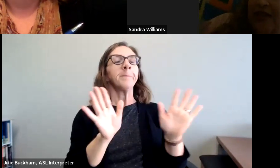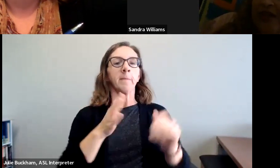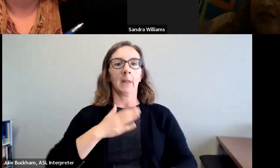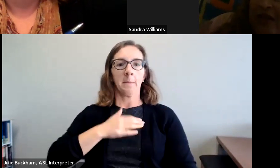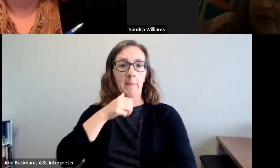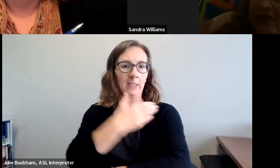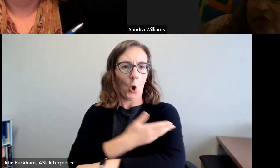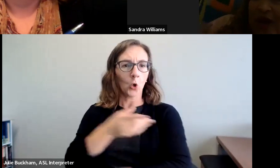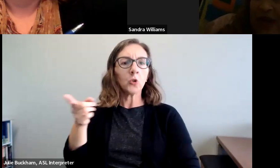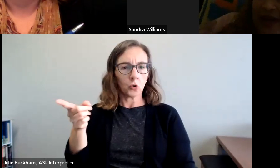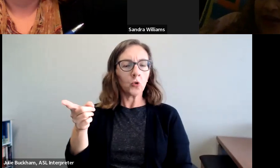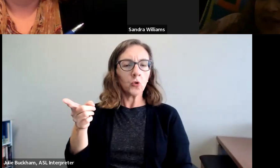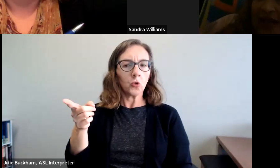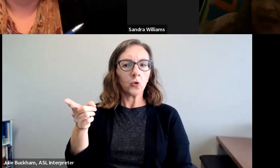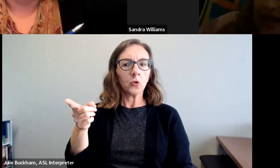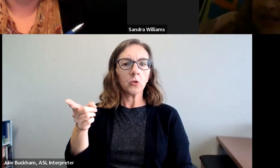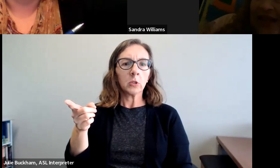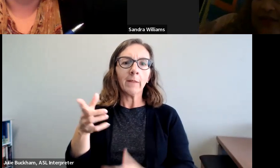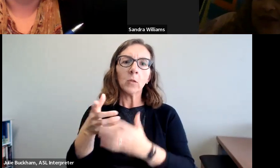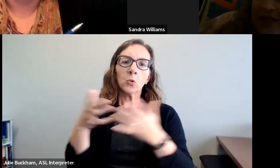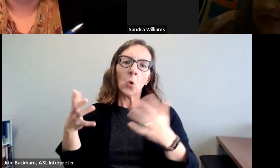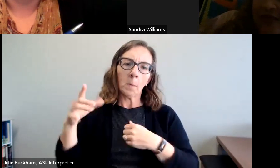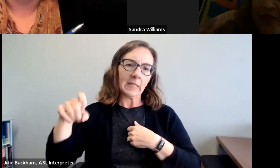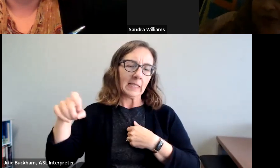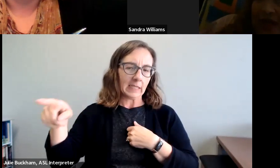was a child of, and